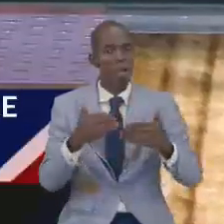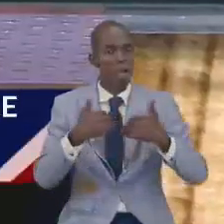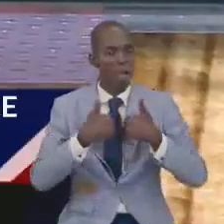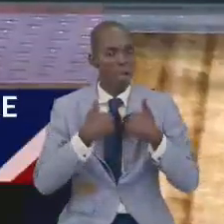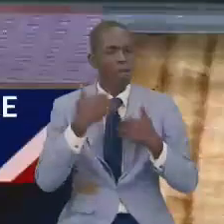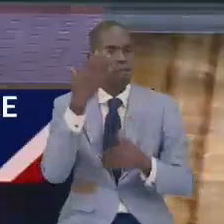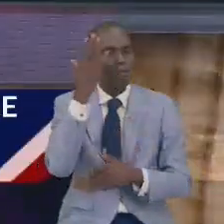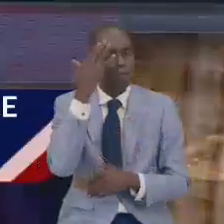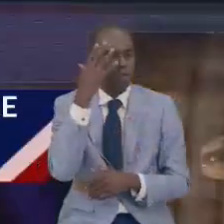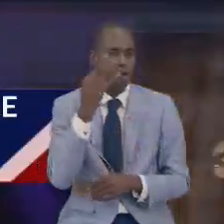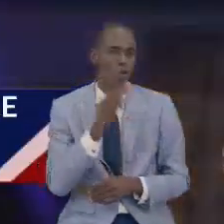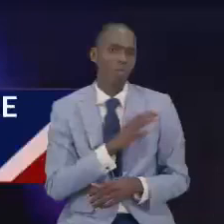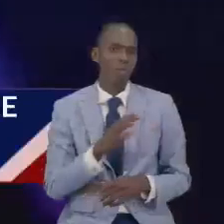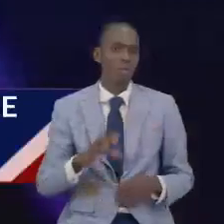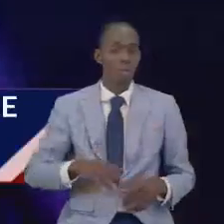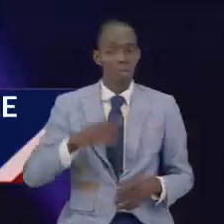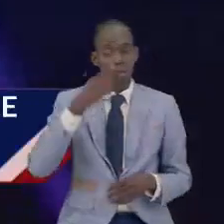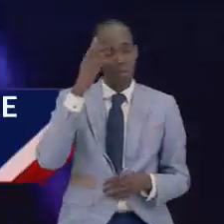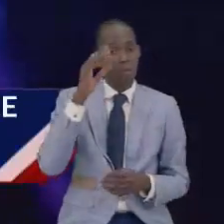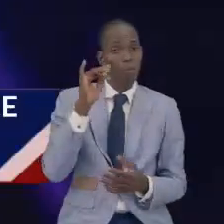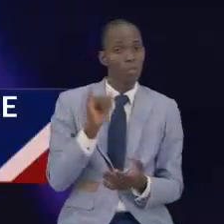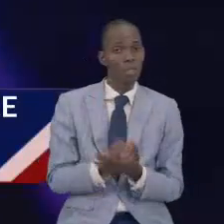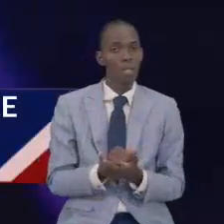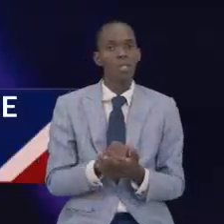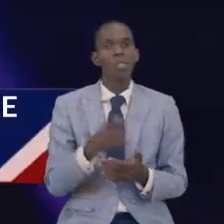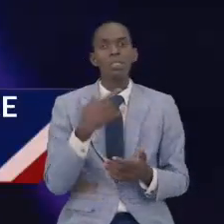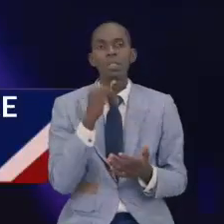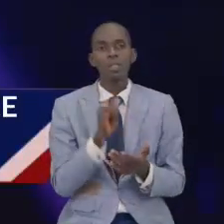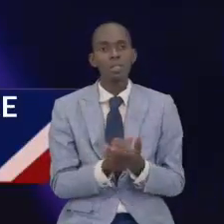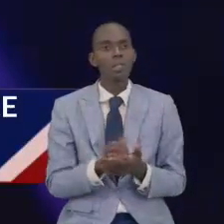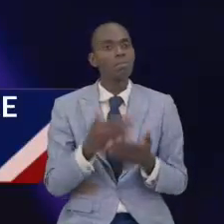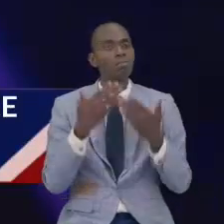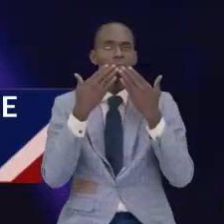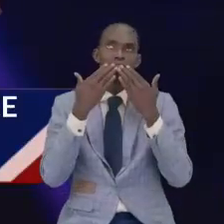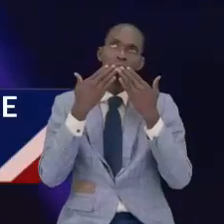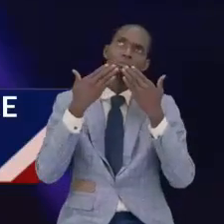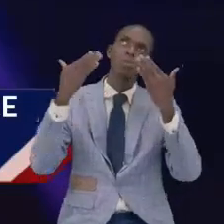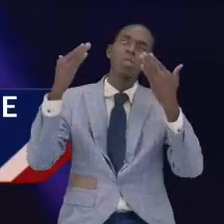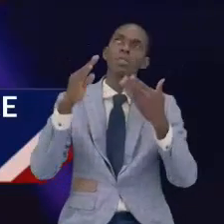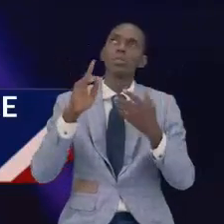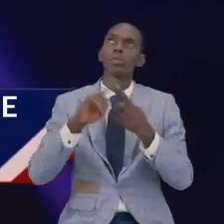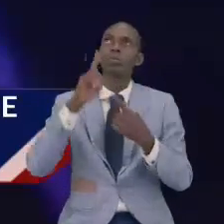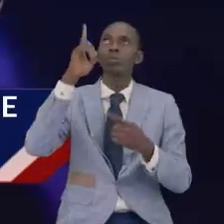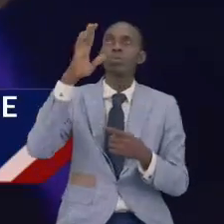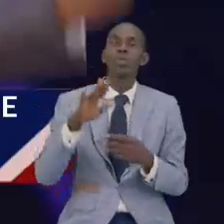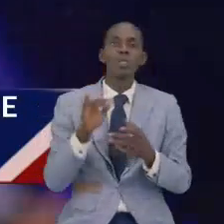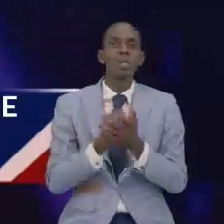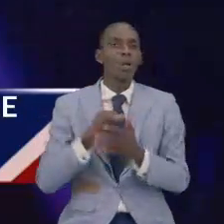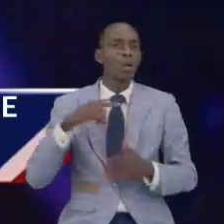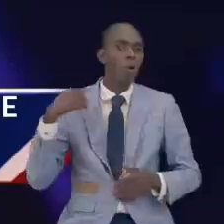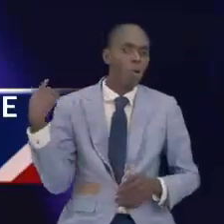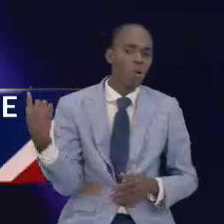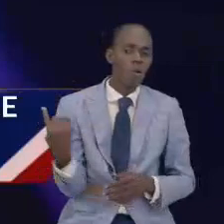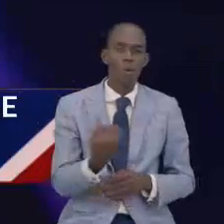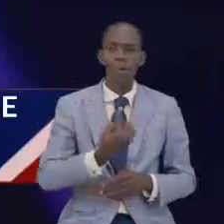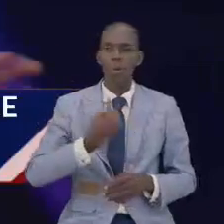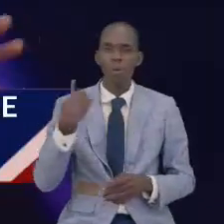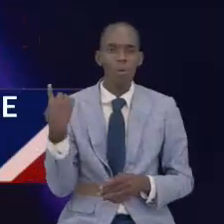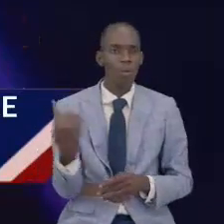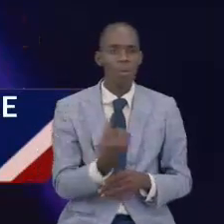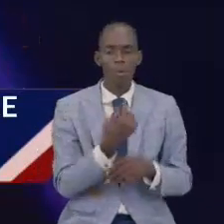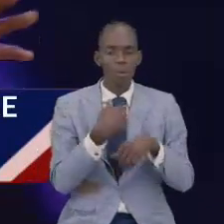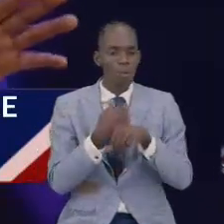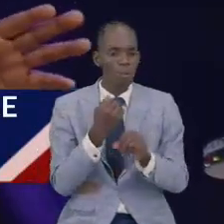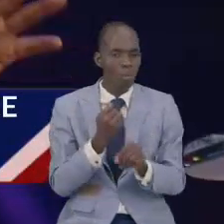had the knowledge of Christ, it says, thanks be unto God, that always, always, always makes us,